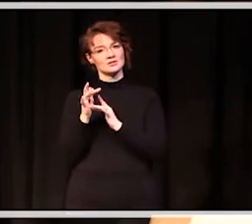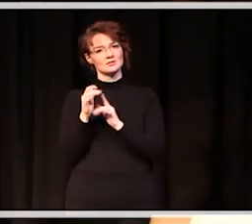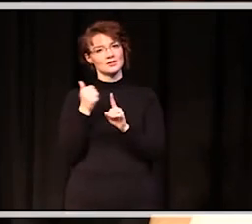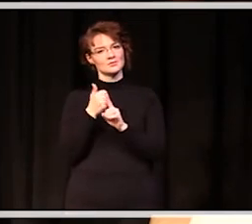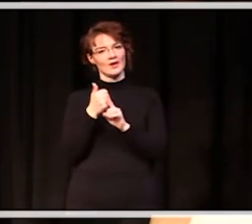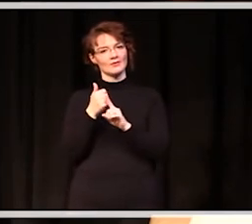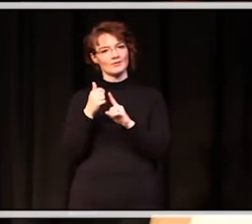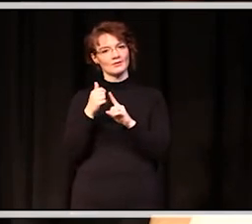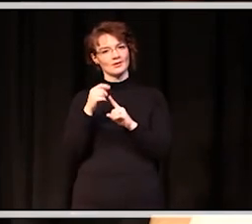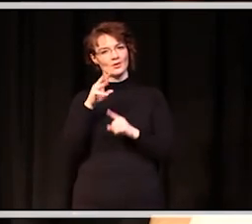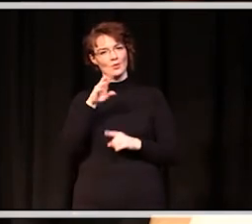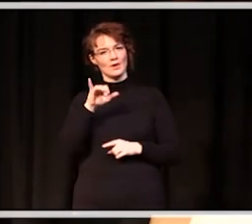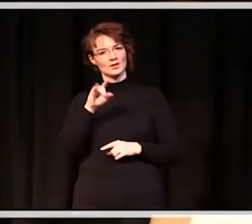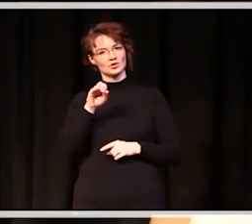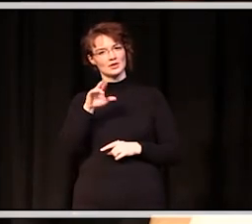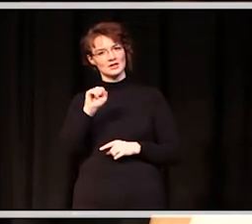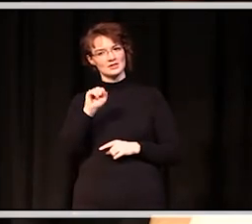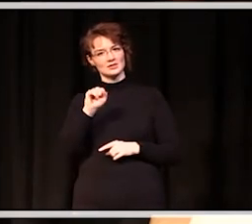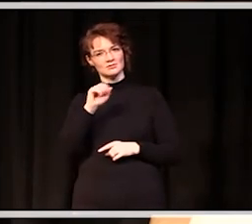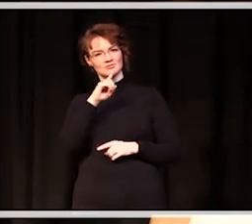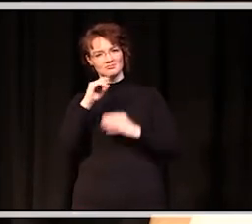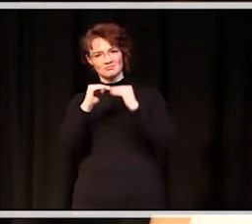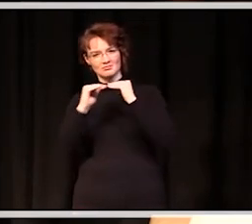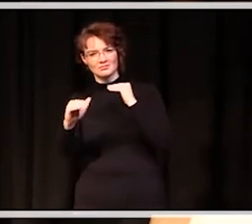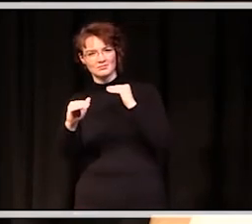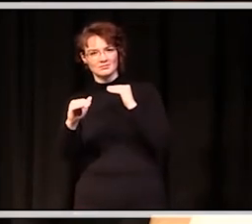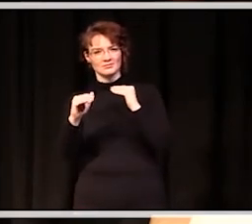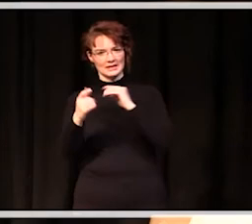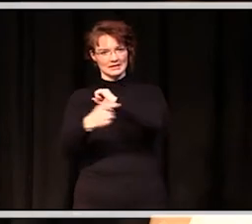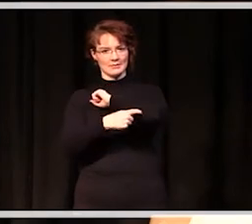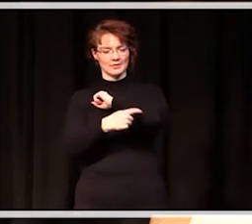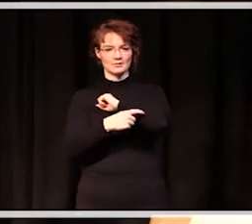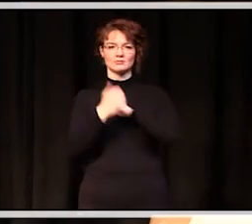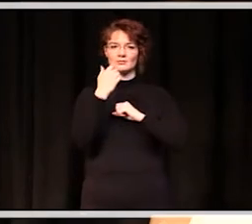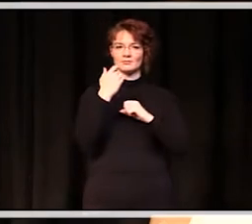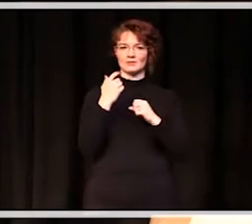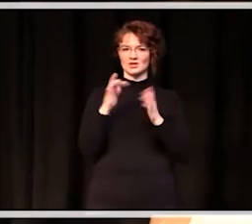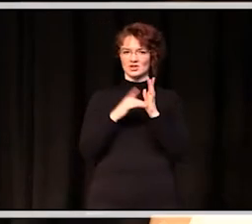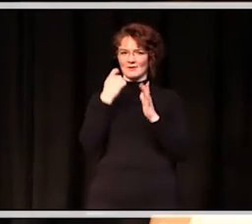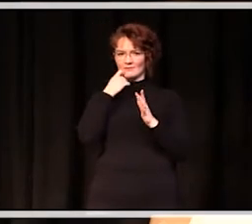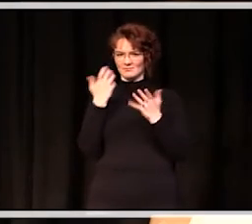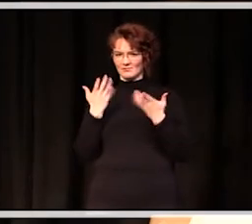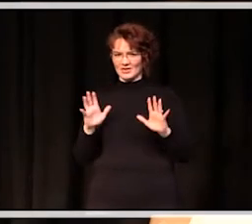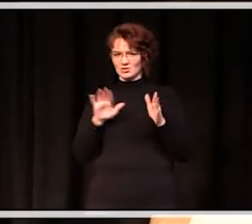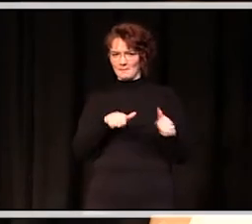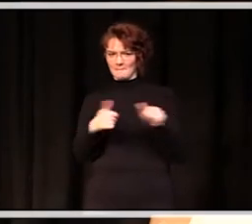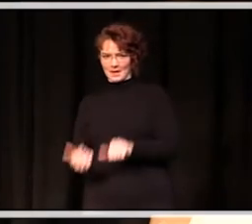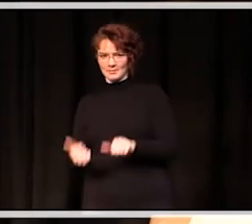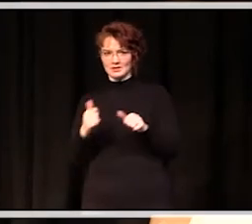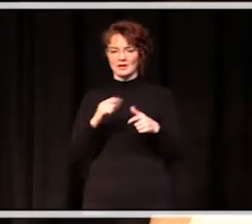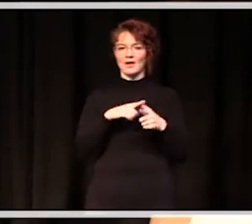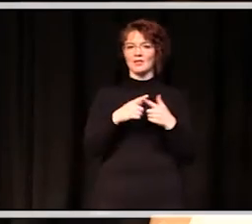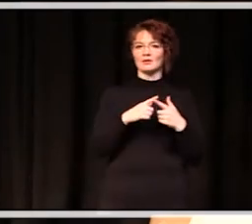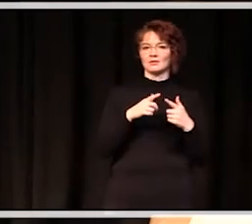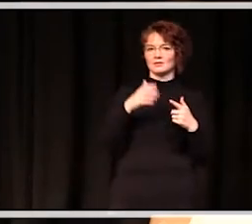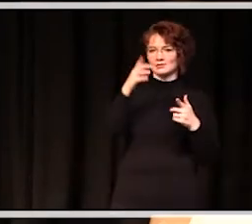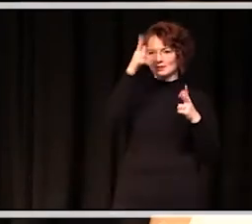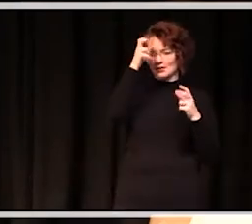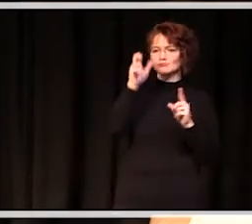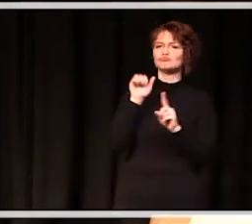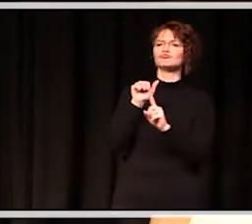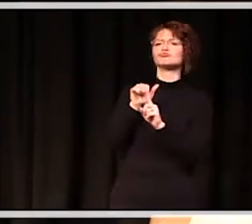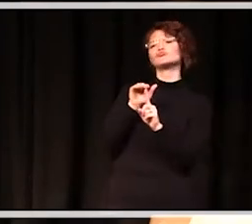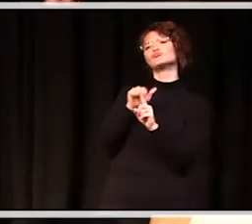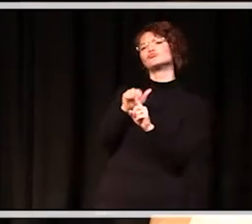being tempted in the wilderness. He's just been baptized in water and in the Spirit. And then Satan comes up to him as he's fasting and says, look